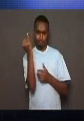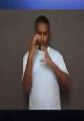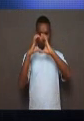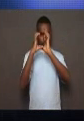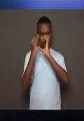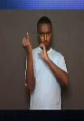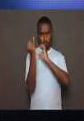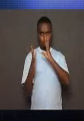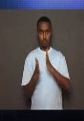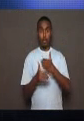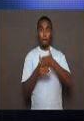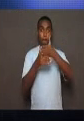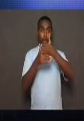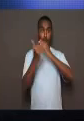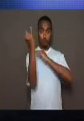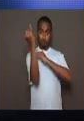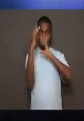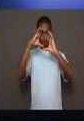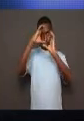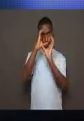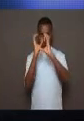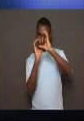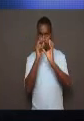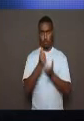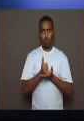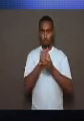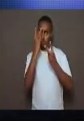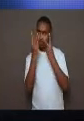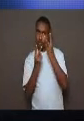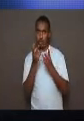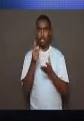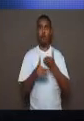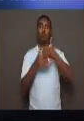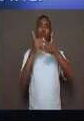who designs buildings and supervises their construction.